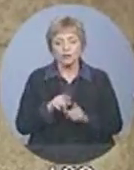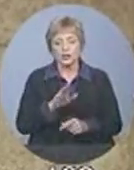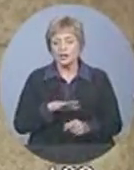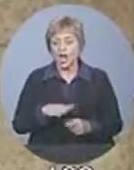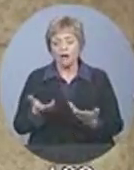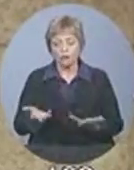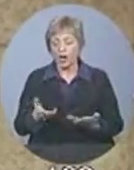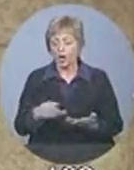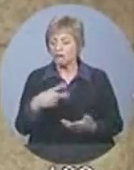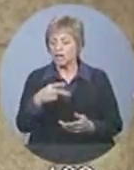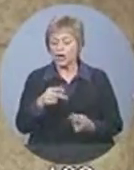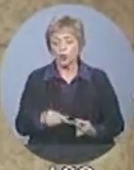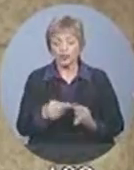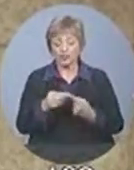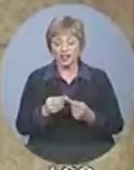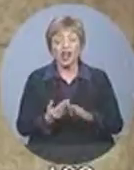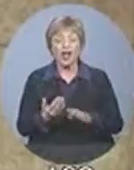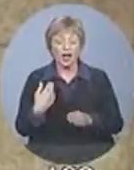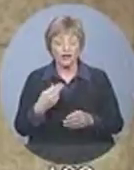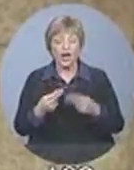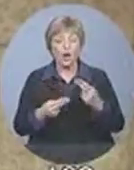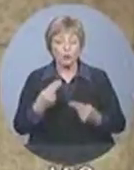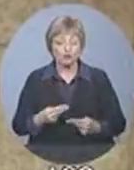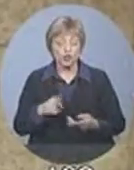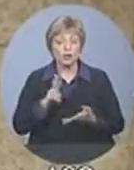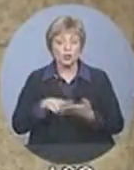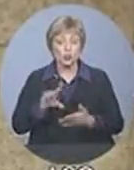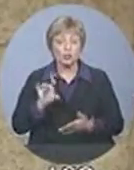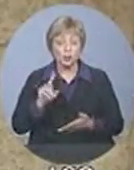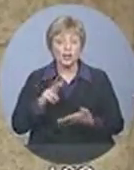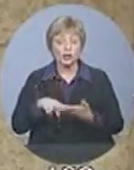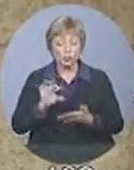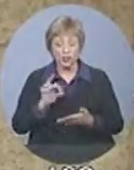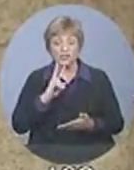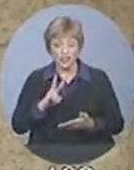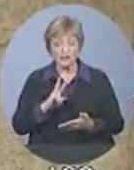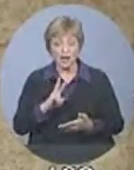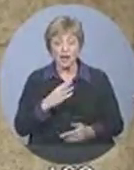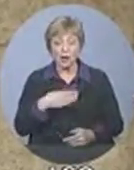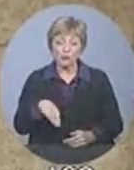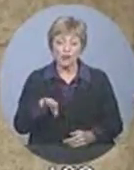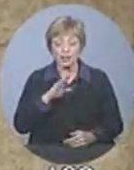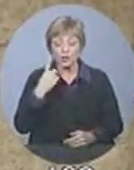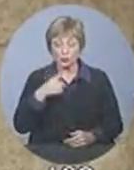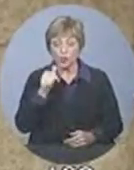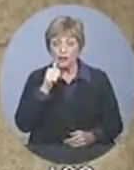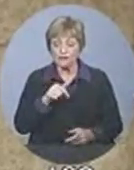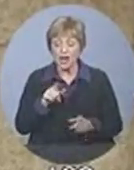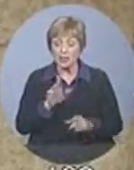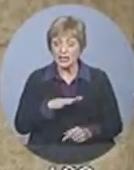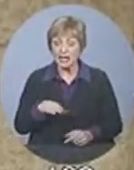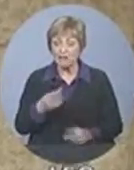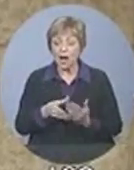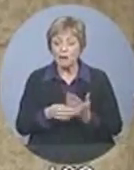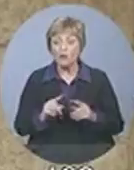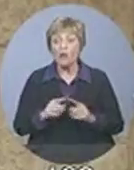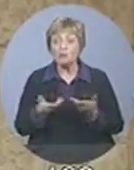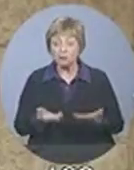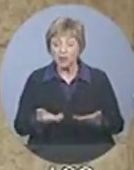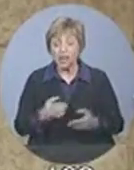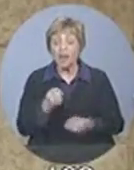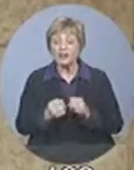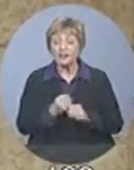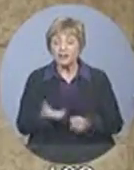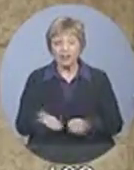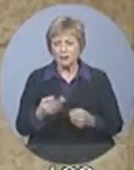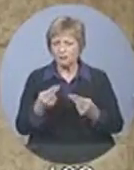women and children living in poverty, and last week's budget again failed to deliver. The government did not create a single child care space, and